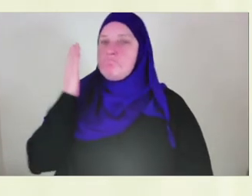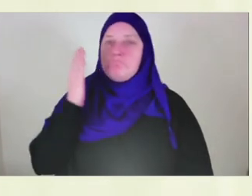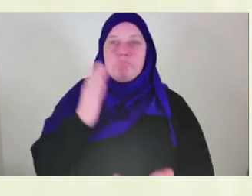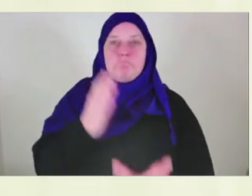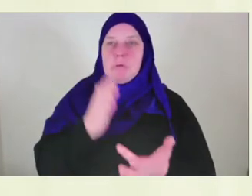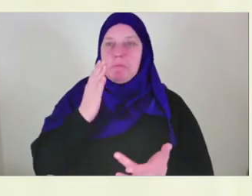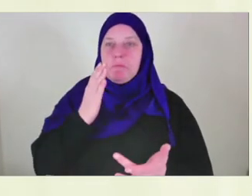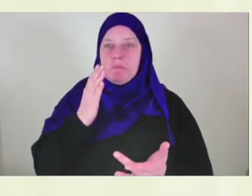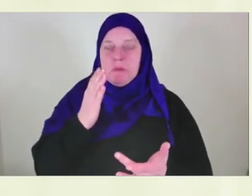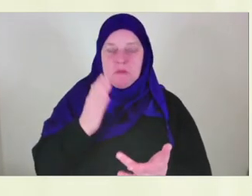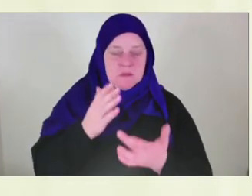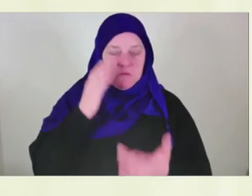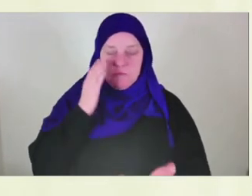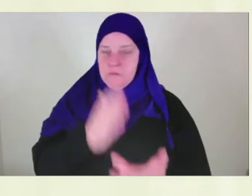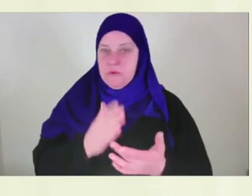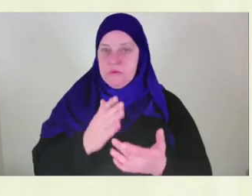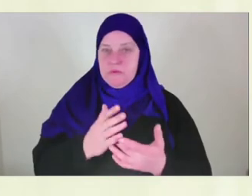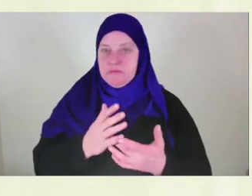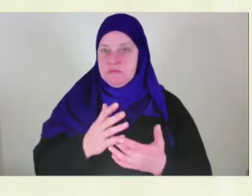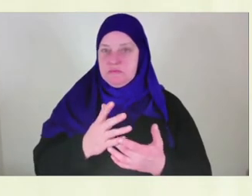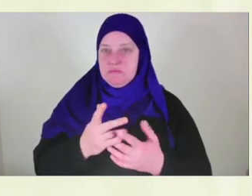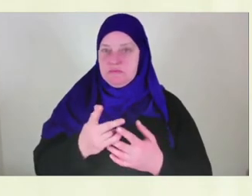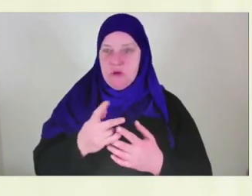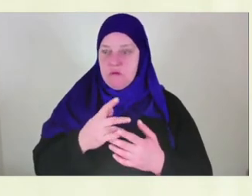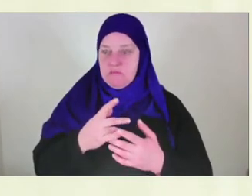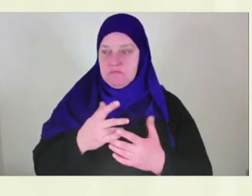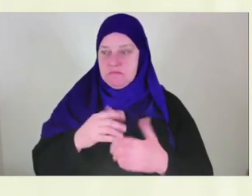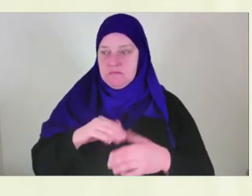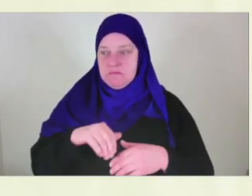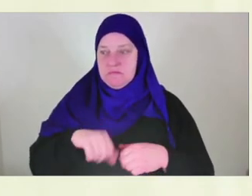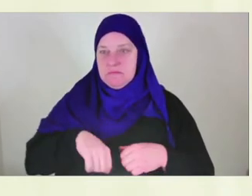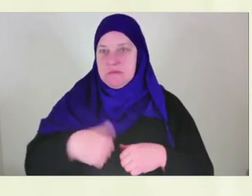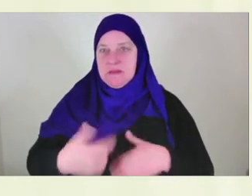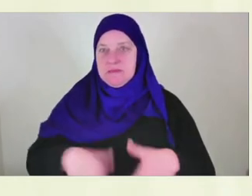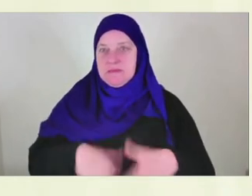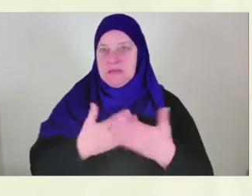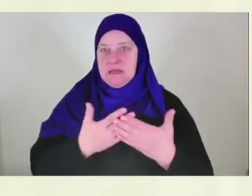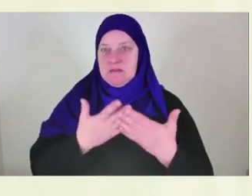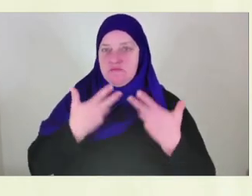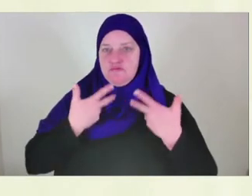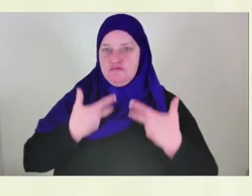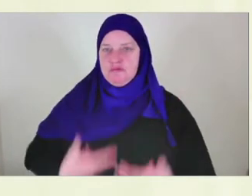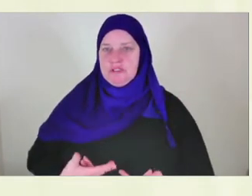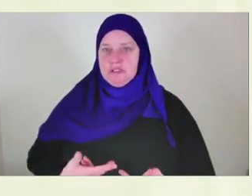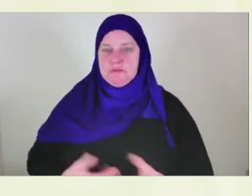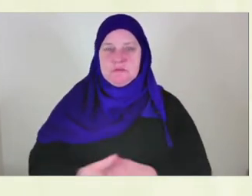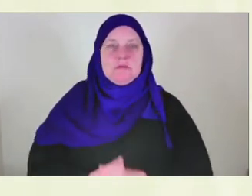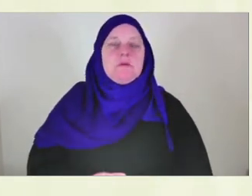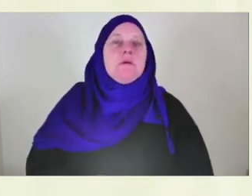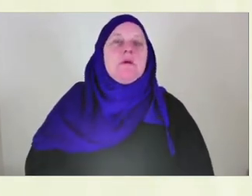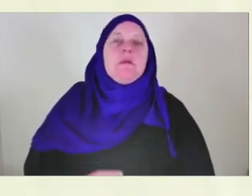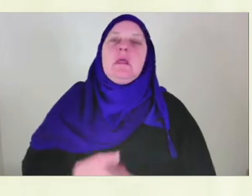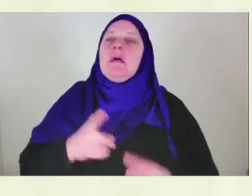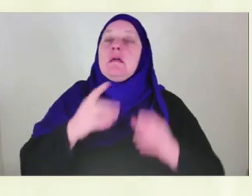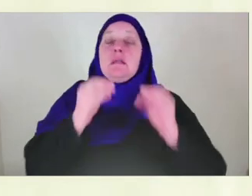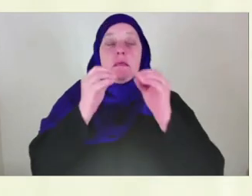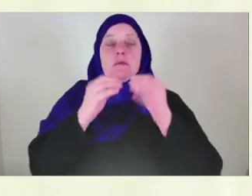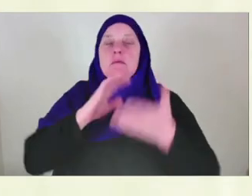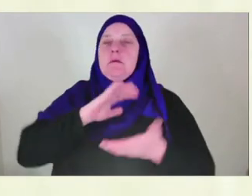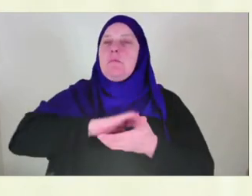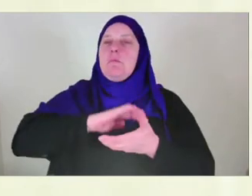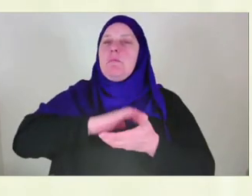over to Burger King, and someone had owned the name Burger King, so they needed to purchase the name off him. He sold